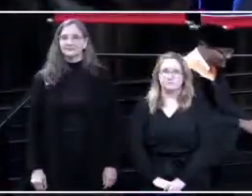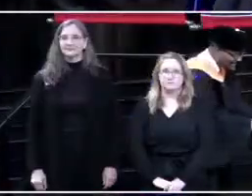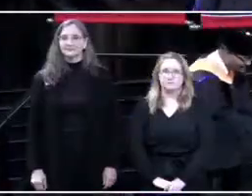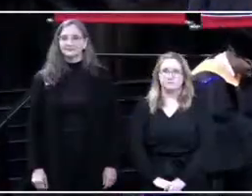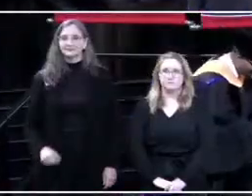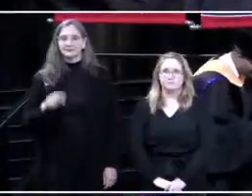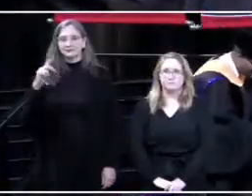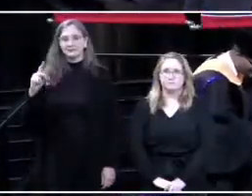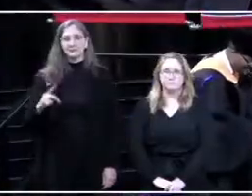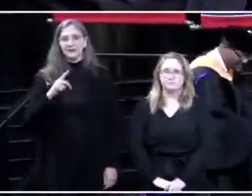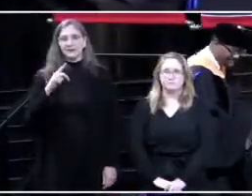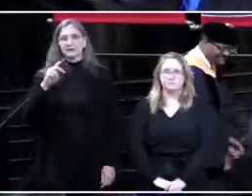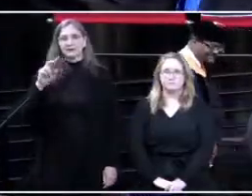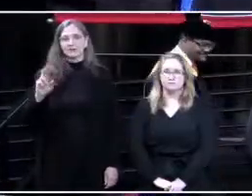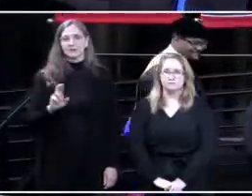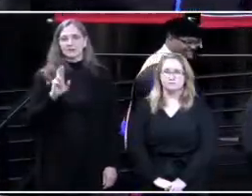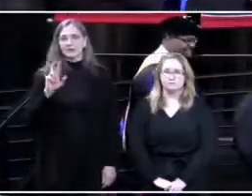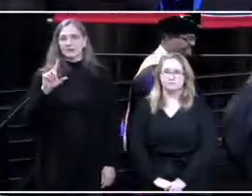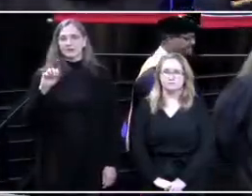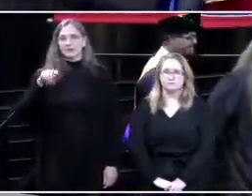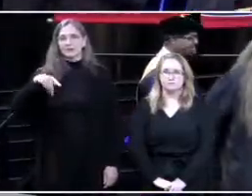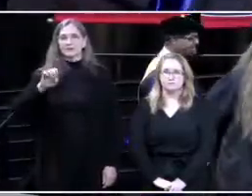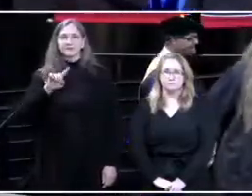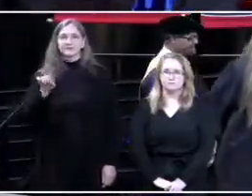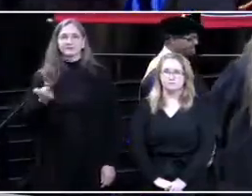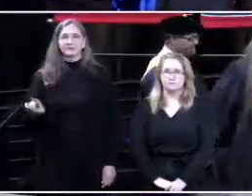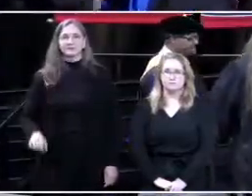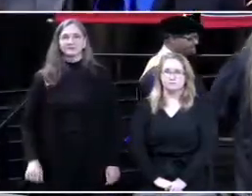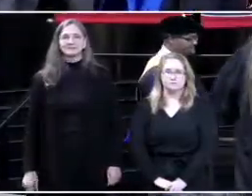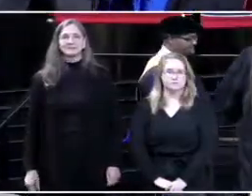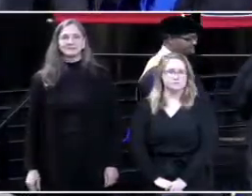Paola Ribeiro Lopez.